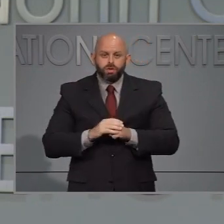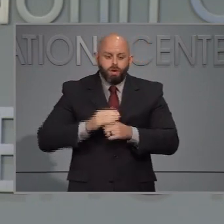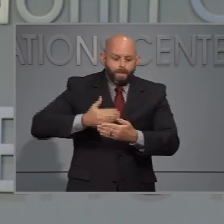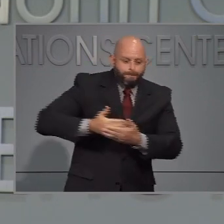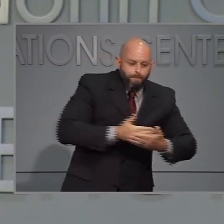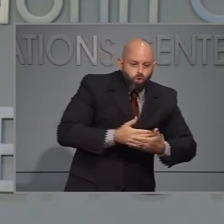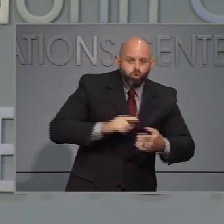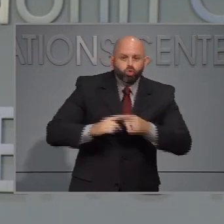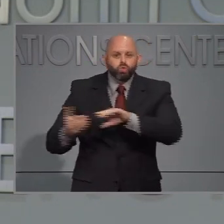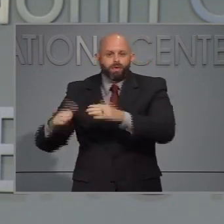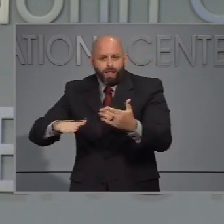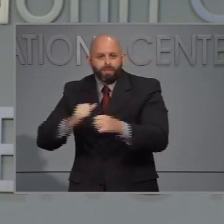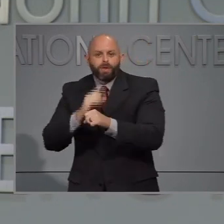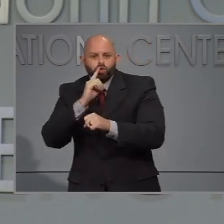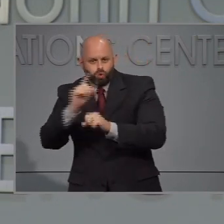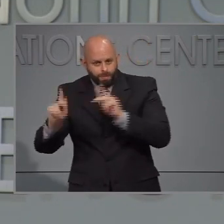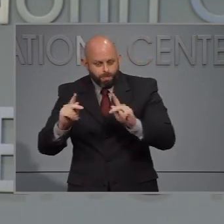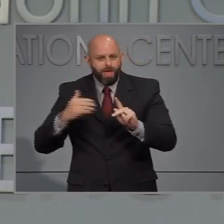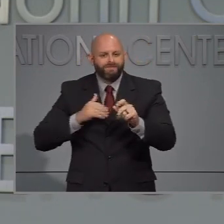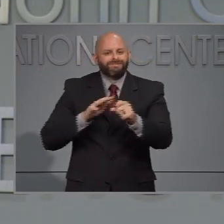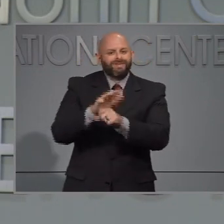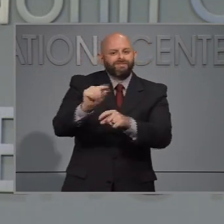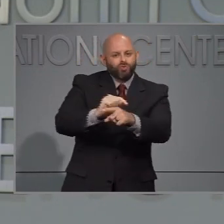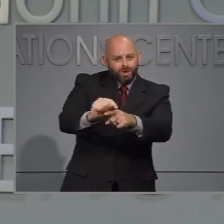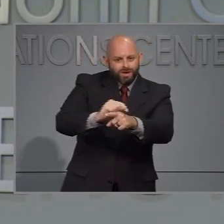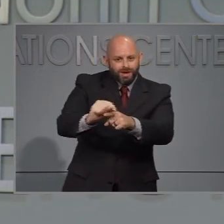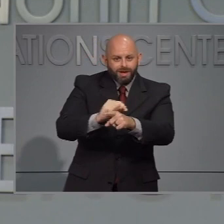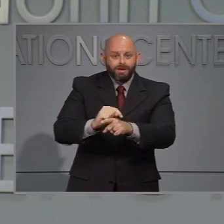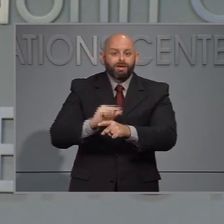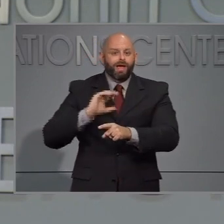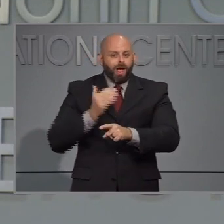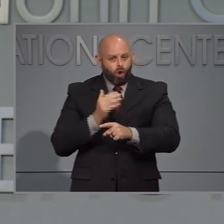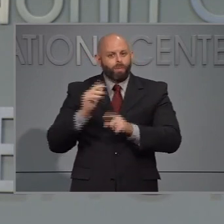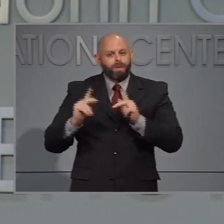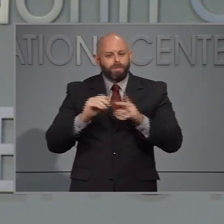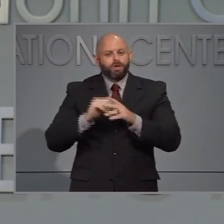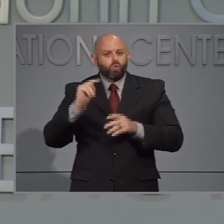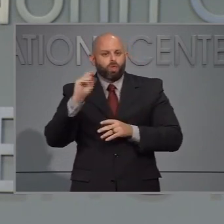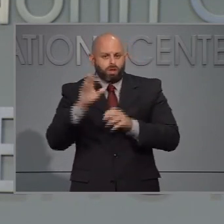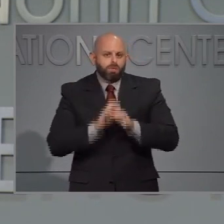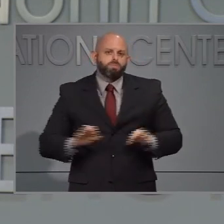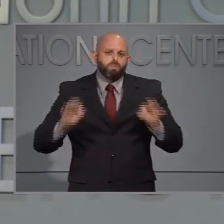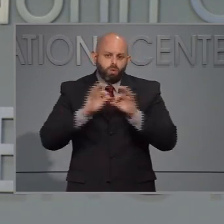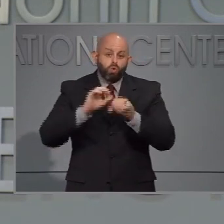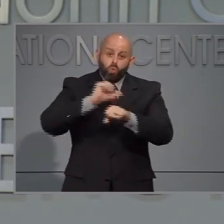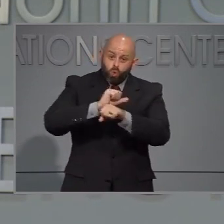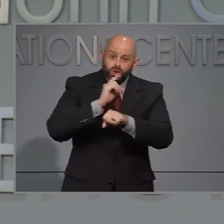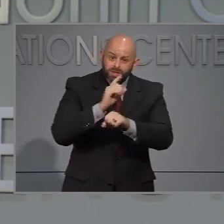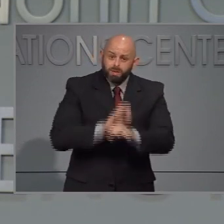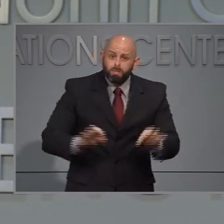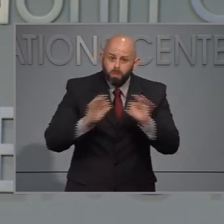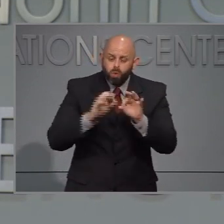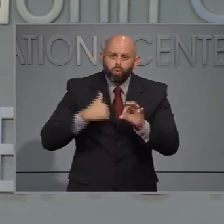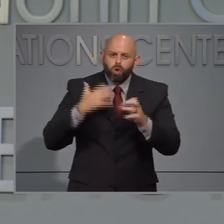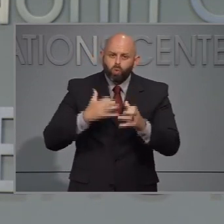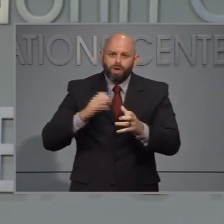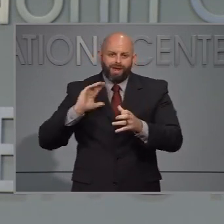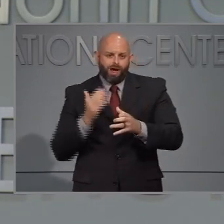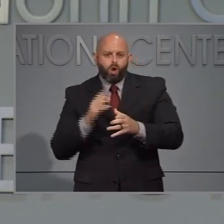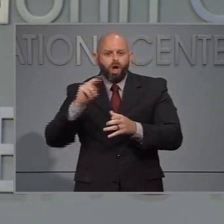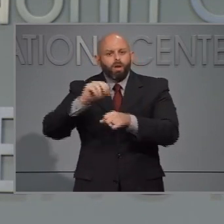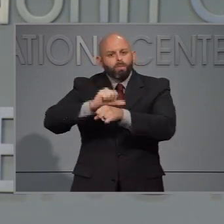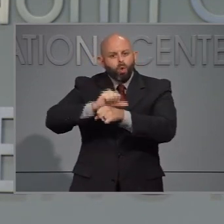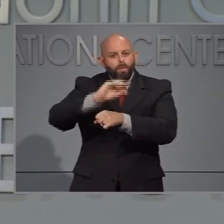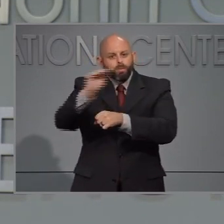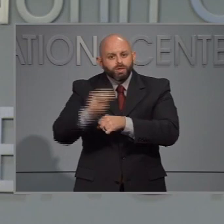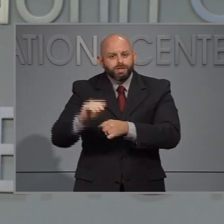training. The workforce is still going to matter in trying to drive down our unemployment rate. So we want it as